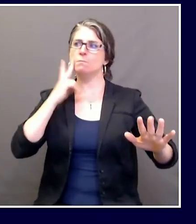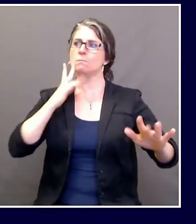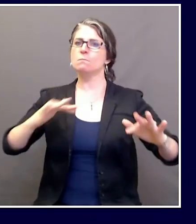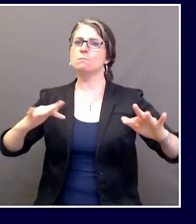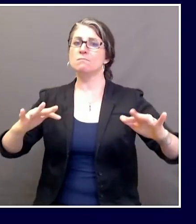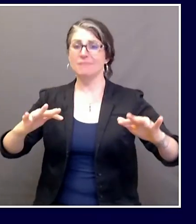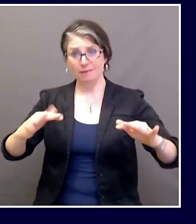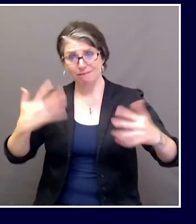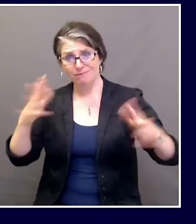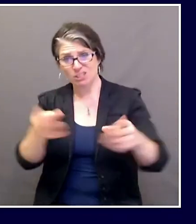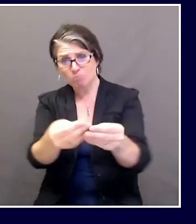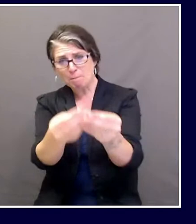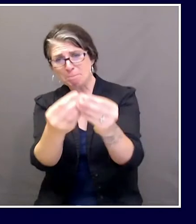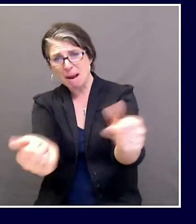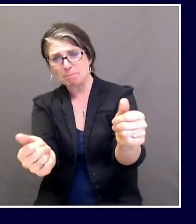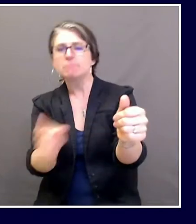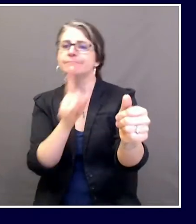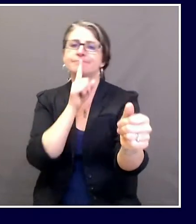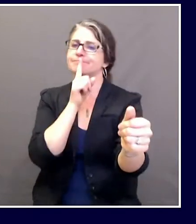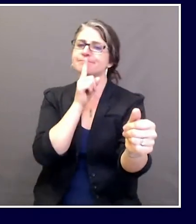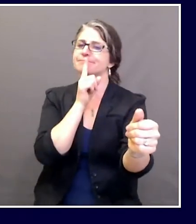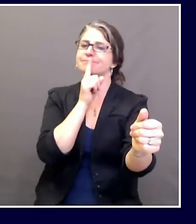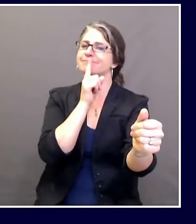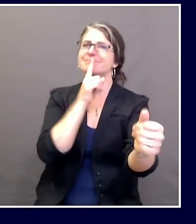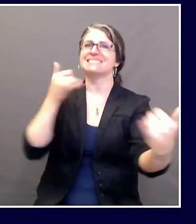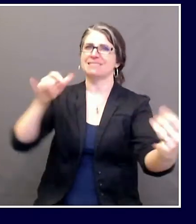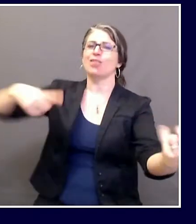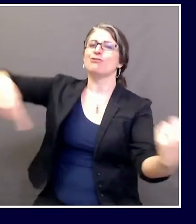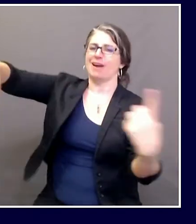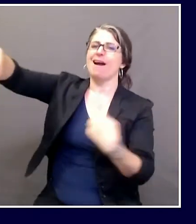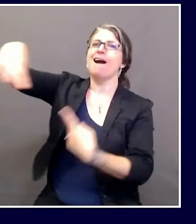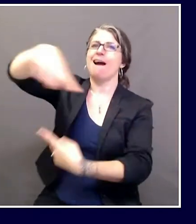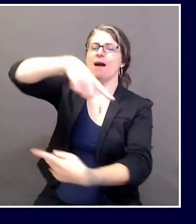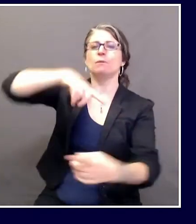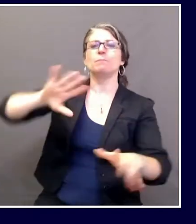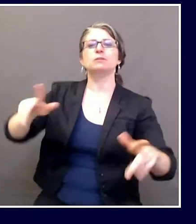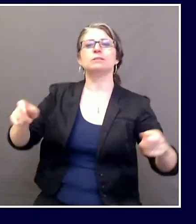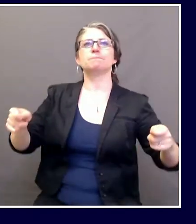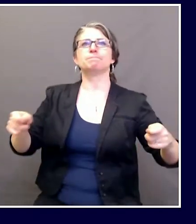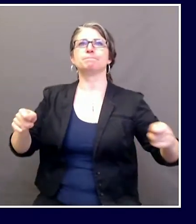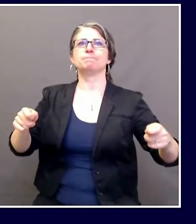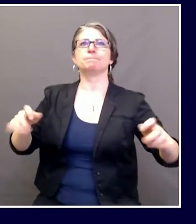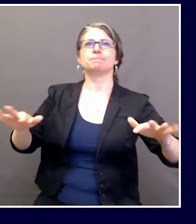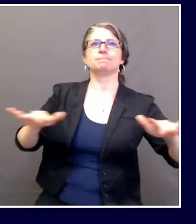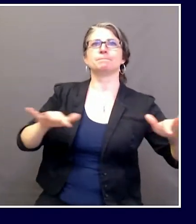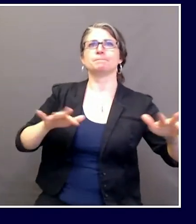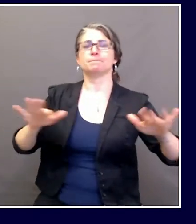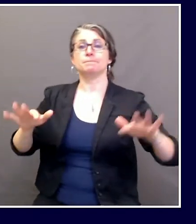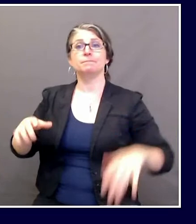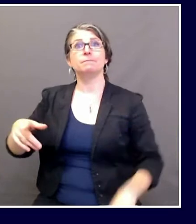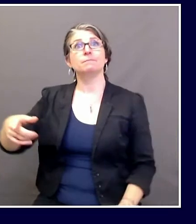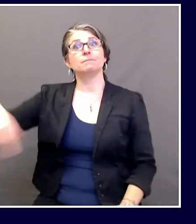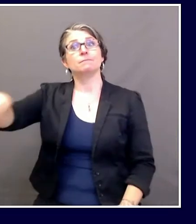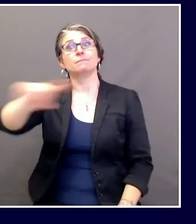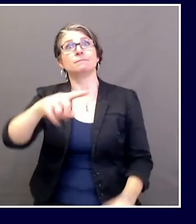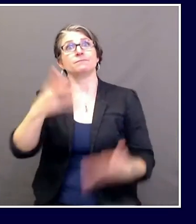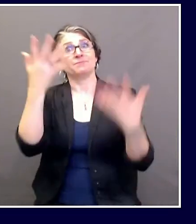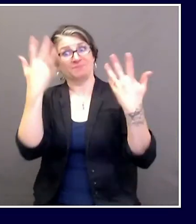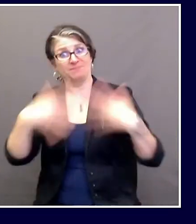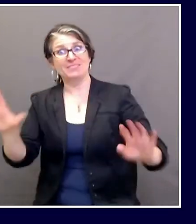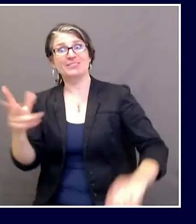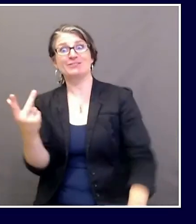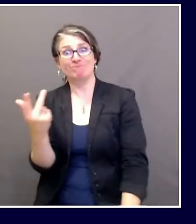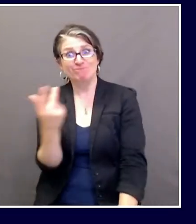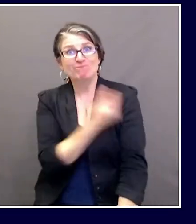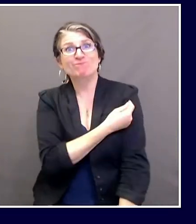vaccinated, large parts of your pre-COVID life can resume, especially if you are